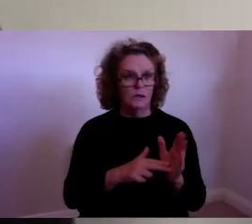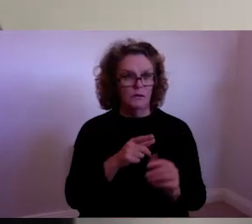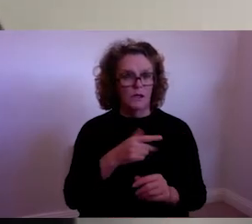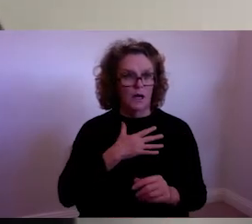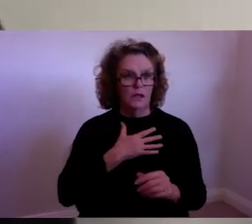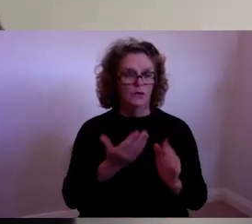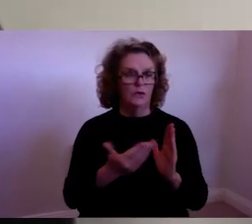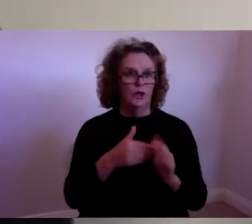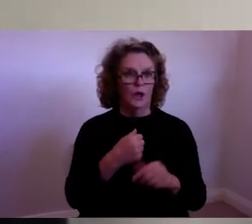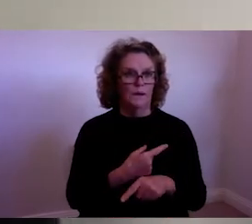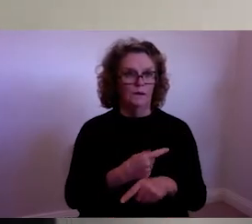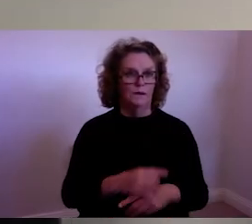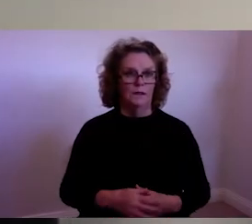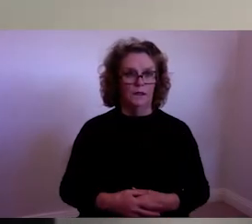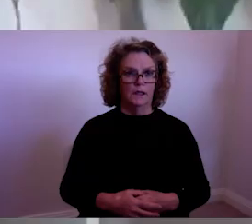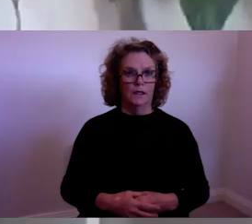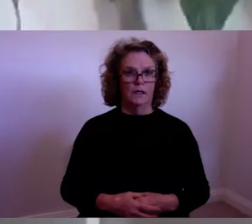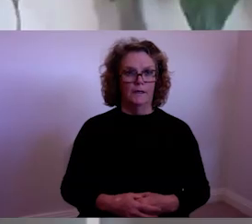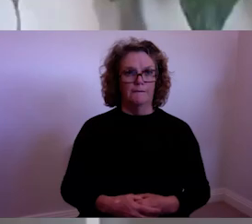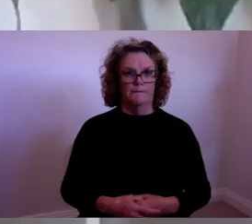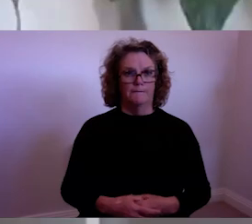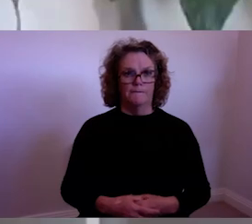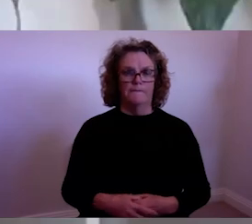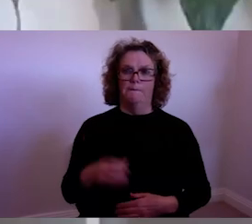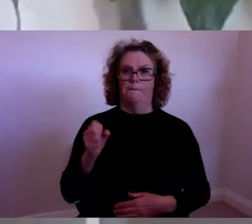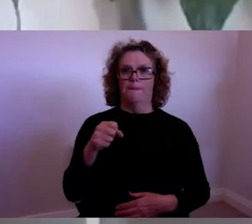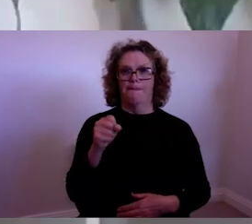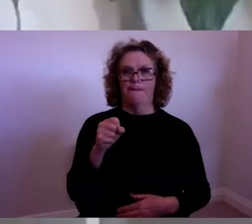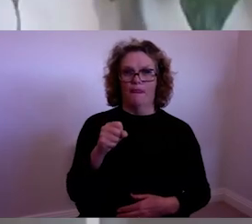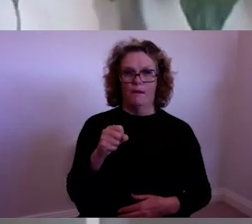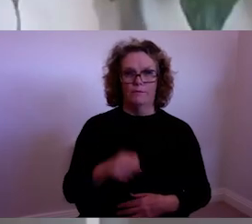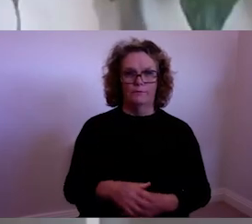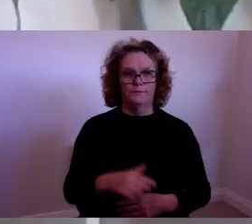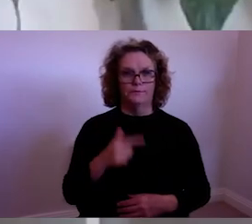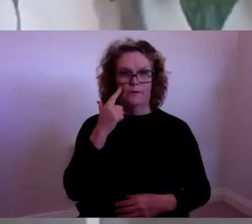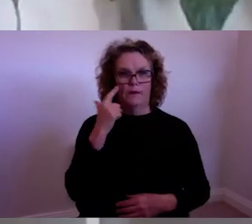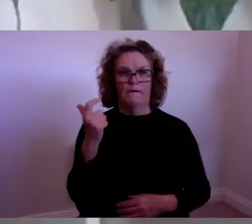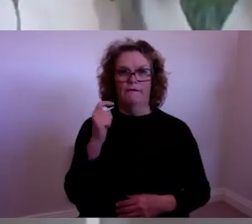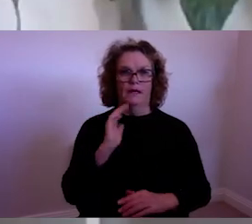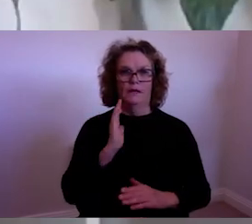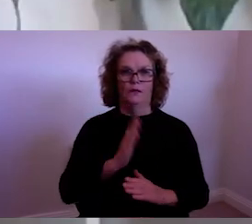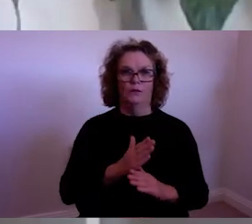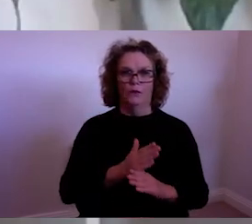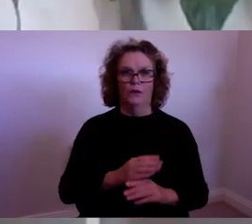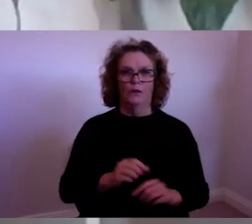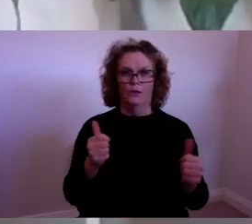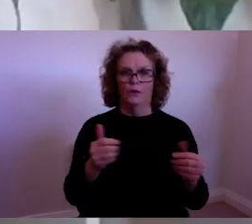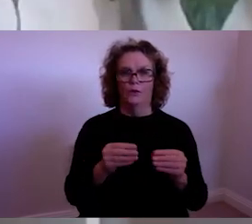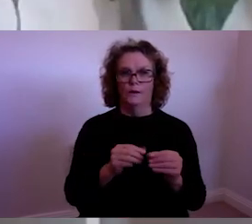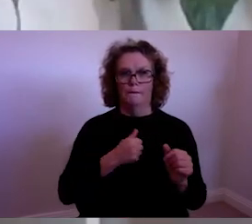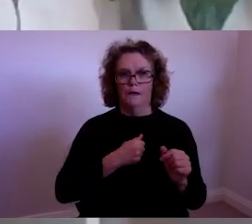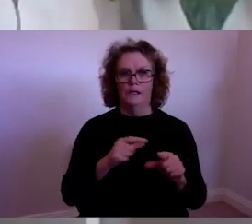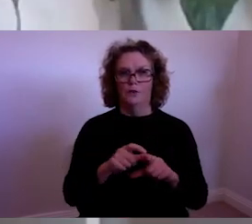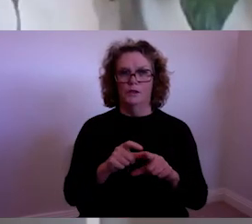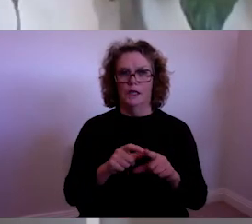from Olivia's perspective? Yeah, one of the things I've found that works really well with Liz is giving her